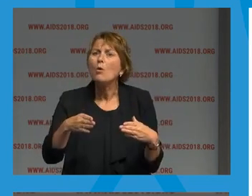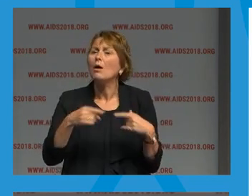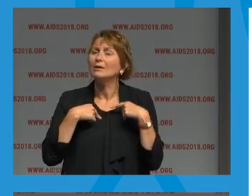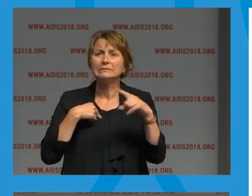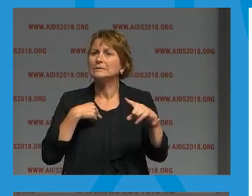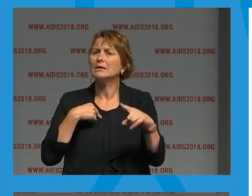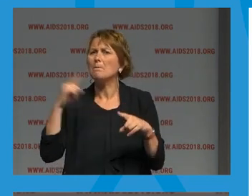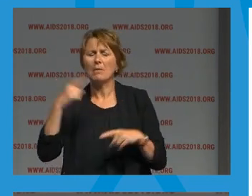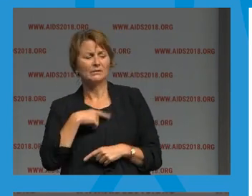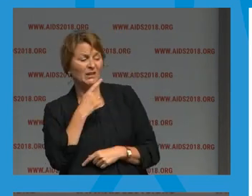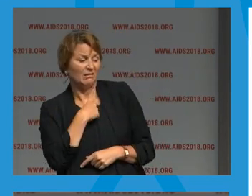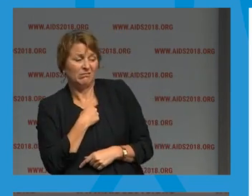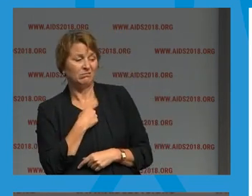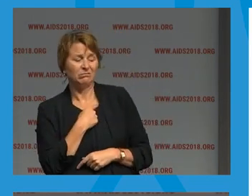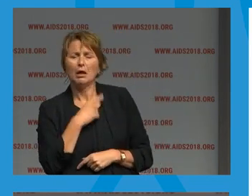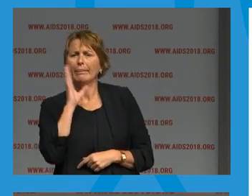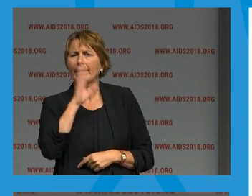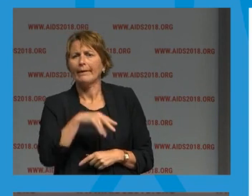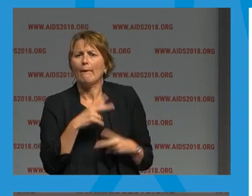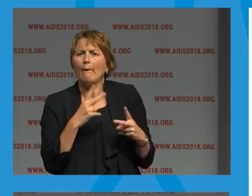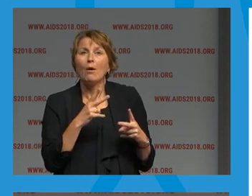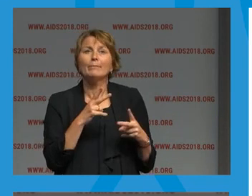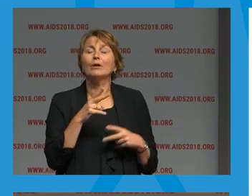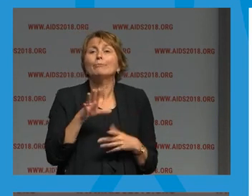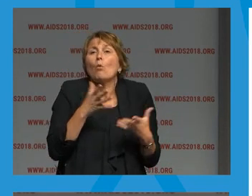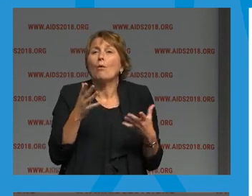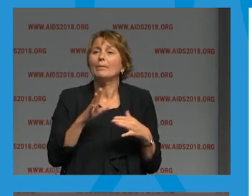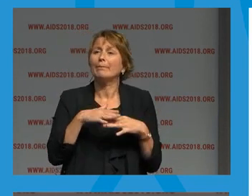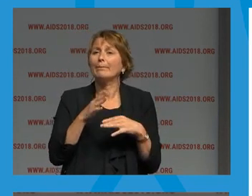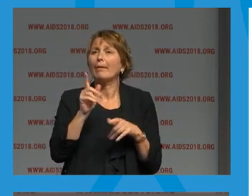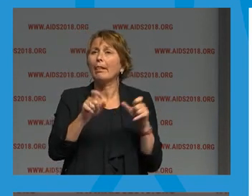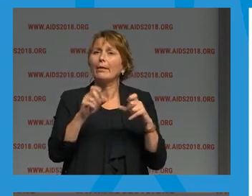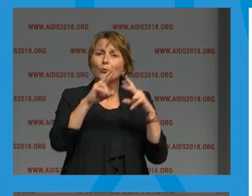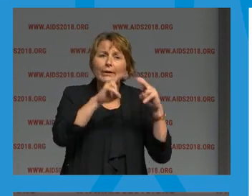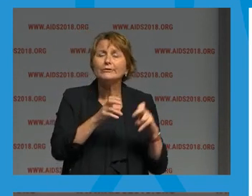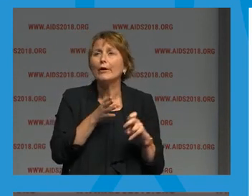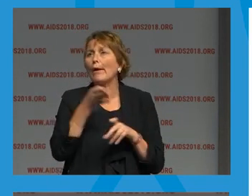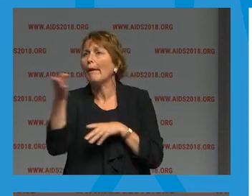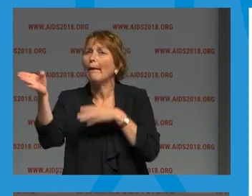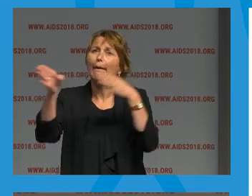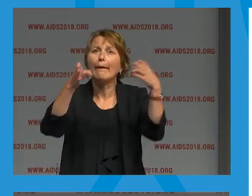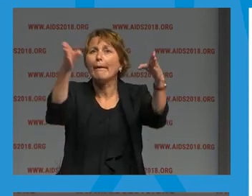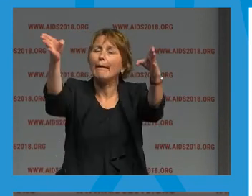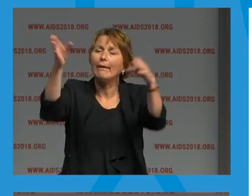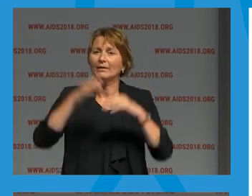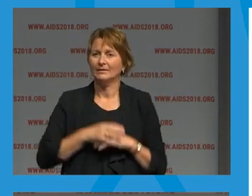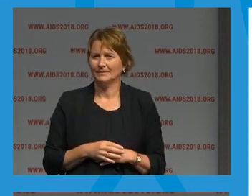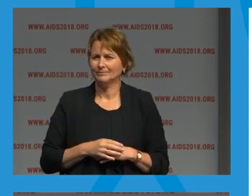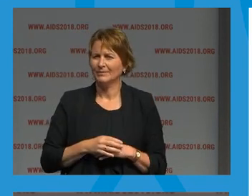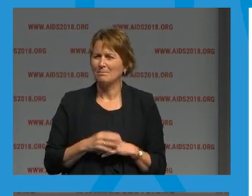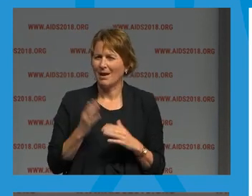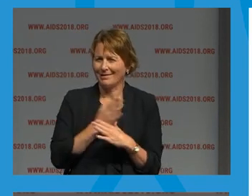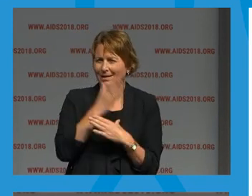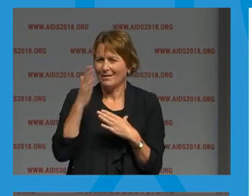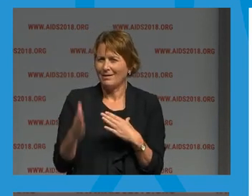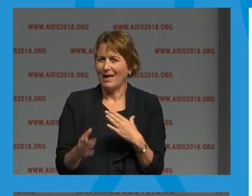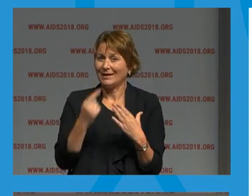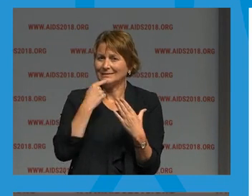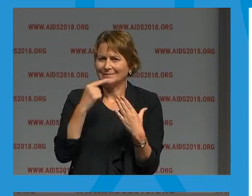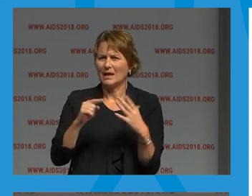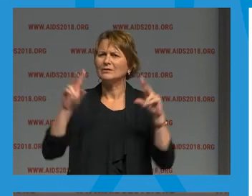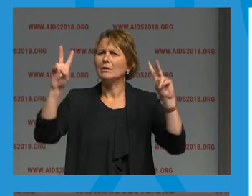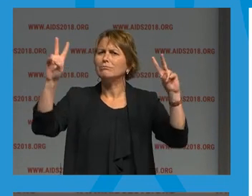of confidence and direction. But concluded this chapter by saying that